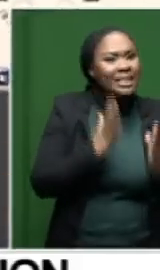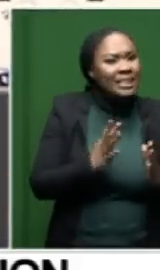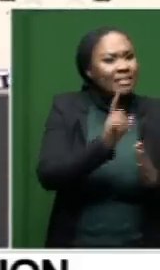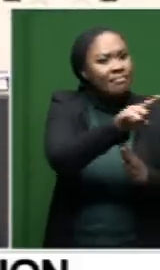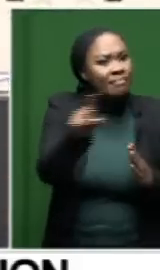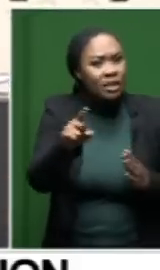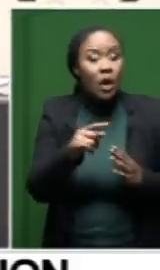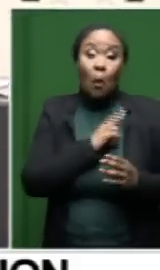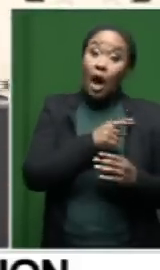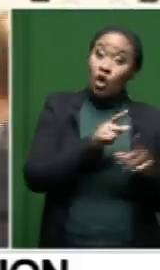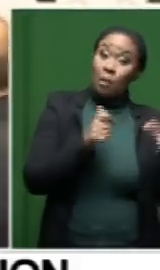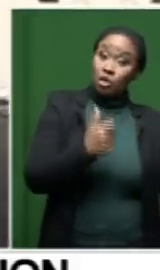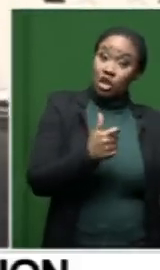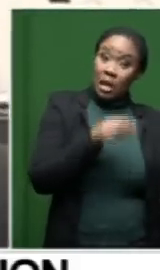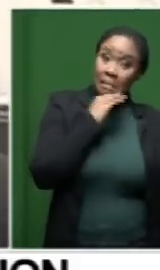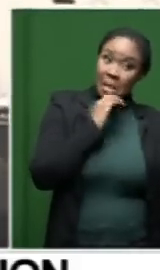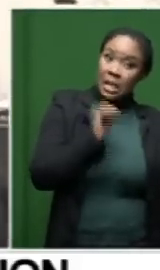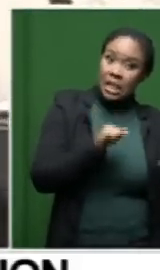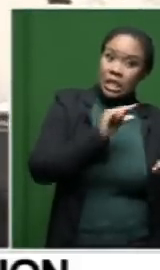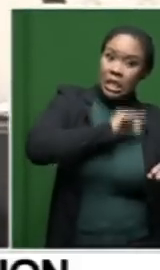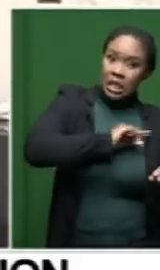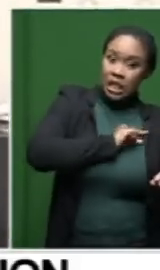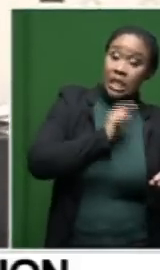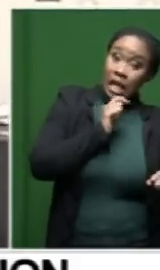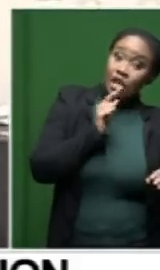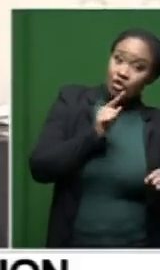the commission of inquiry does not automatically and without more